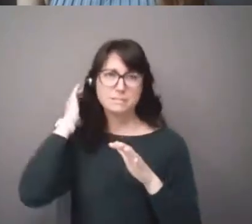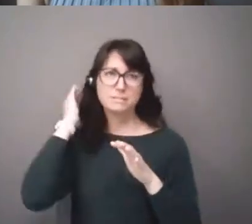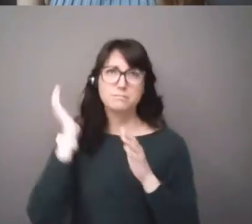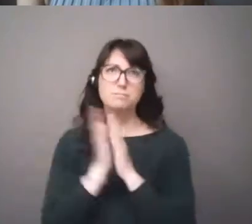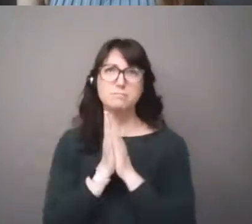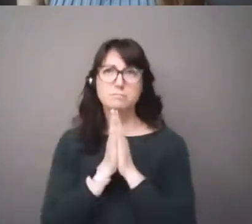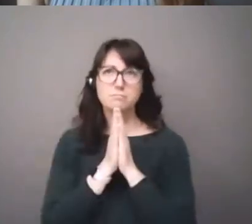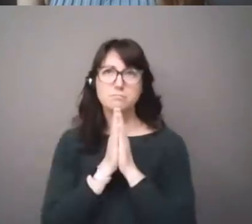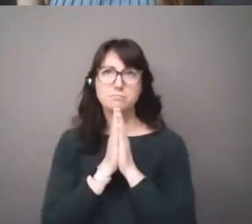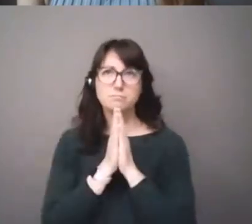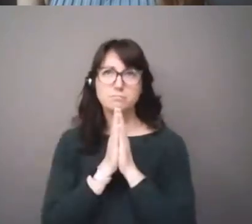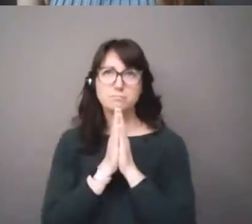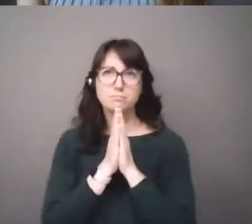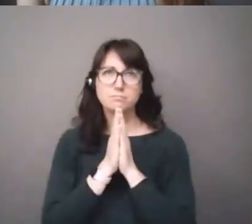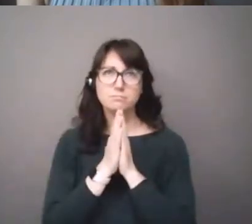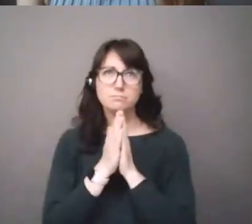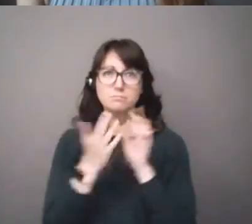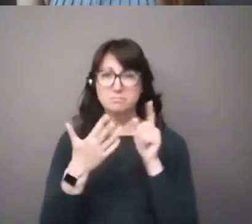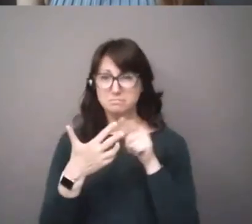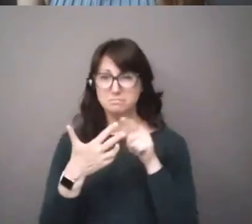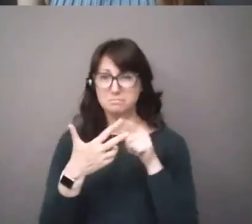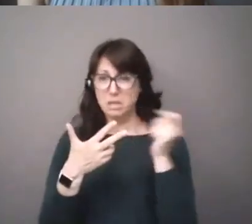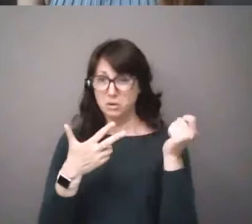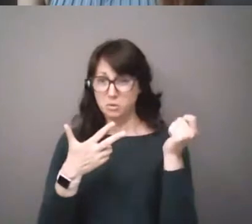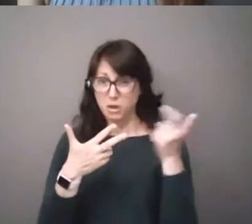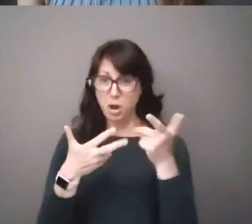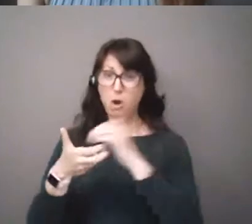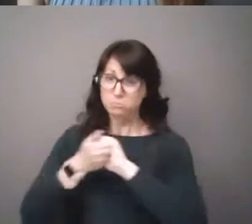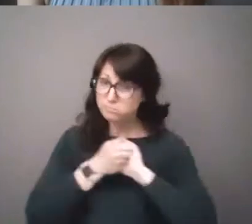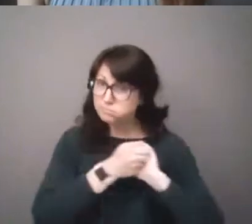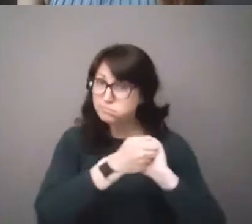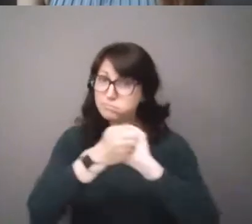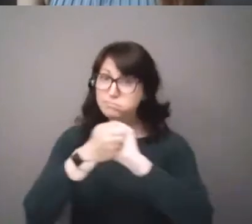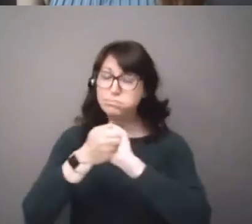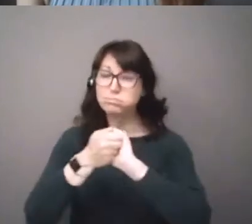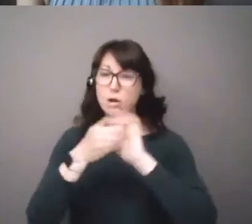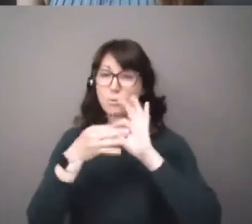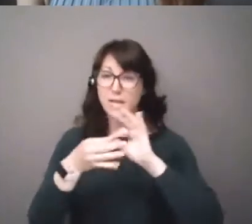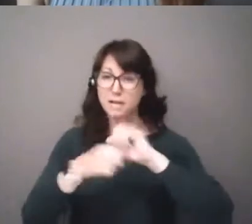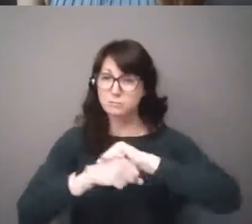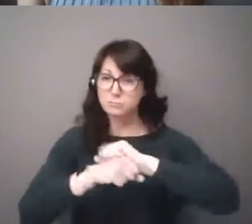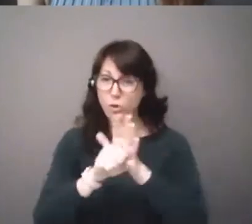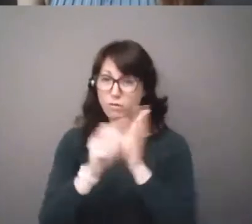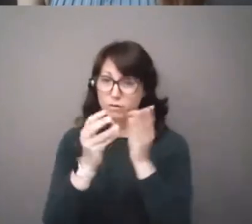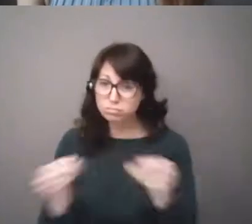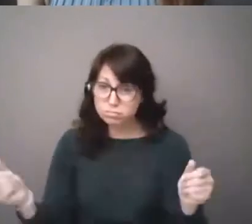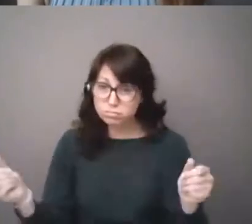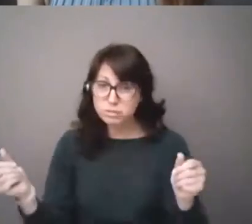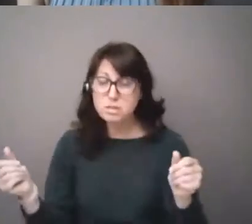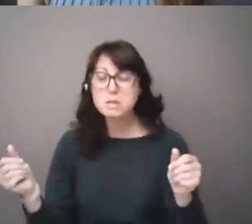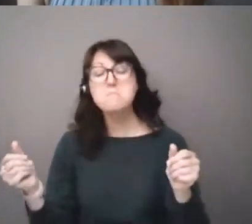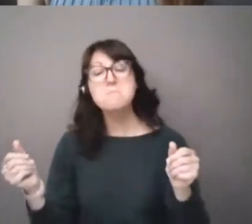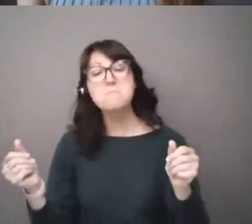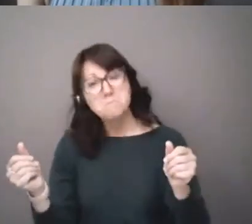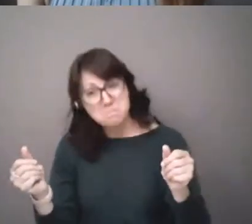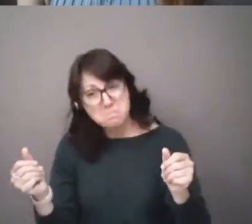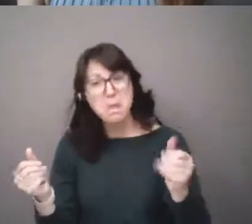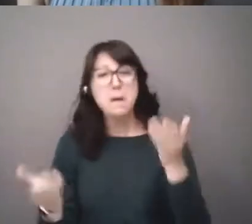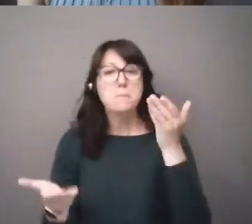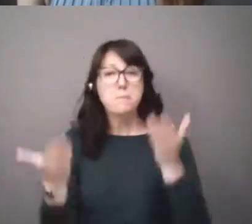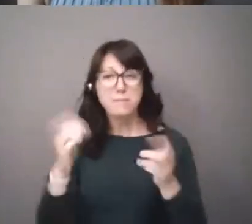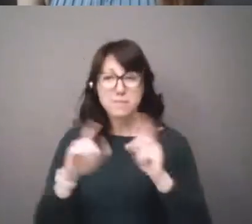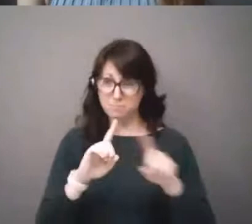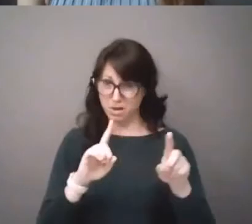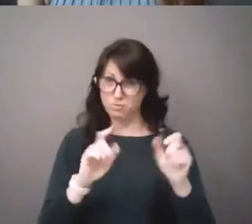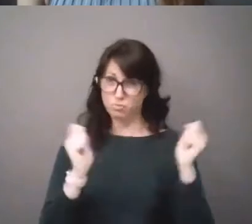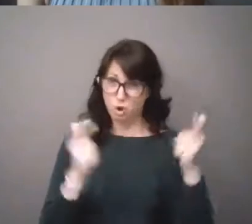be all in this together in fighting the pandemic. I'm not sure we're all in this